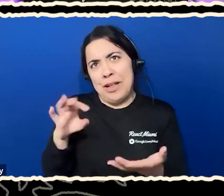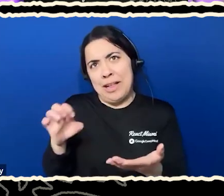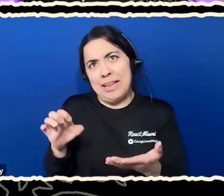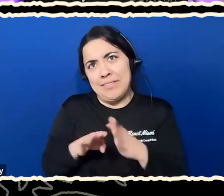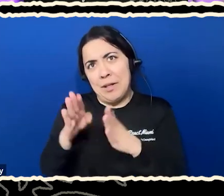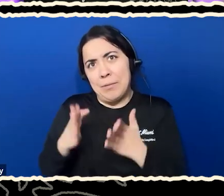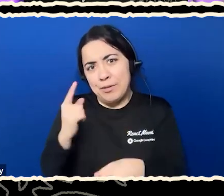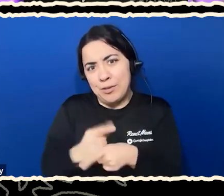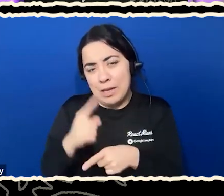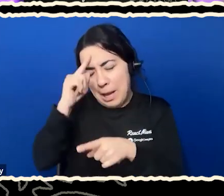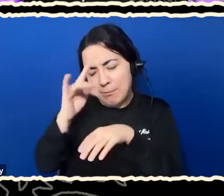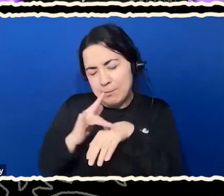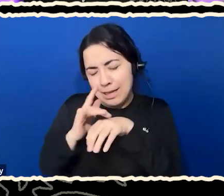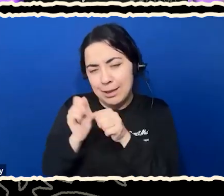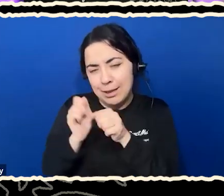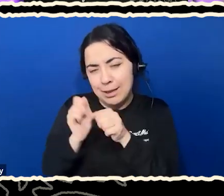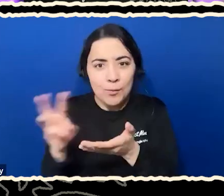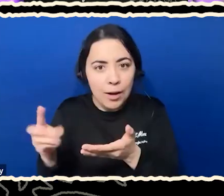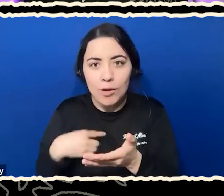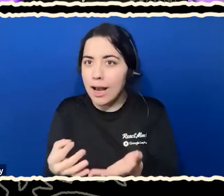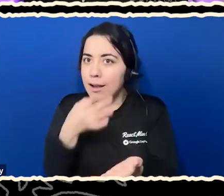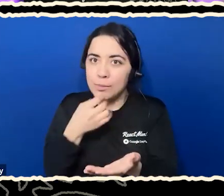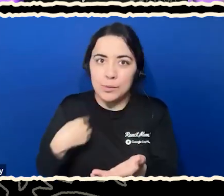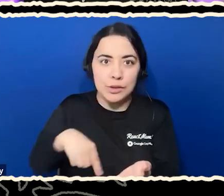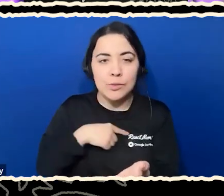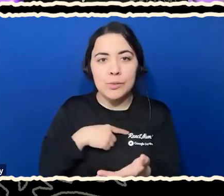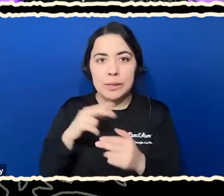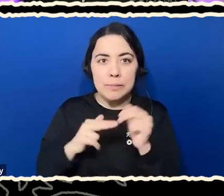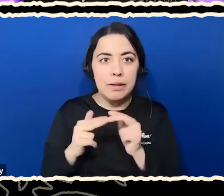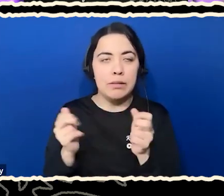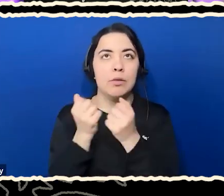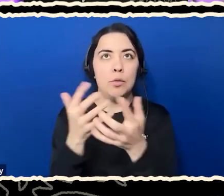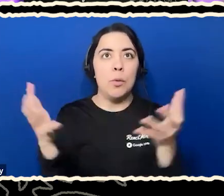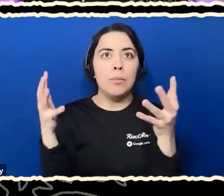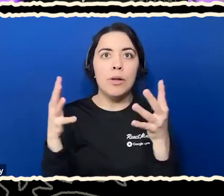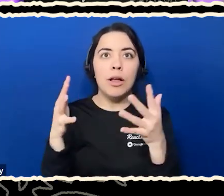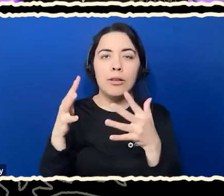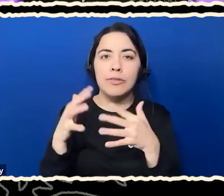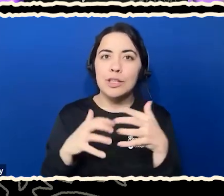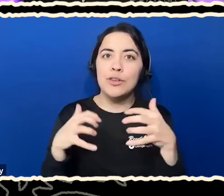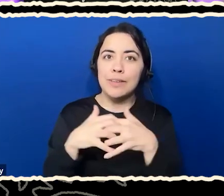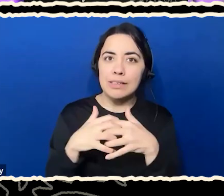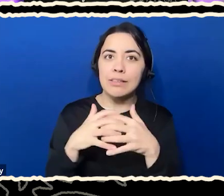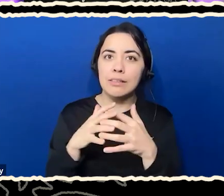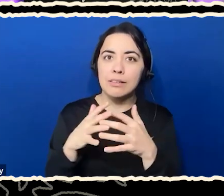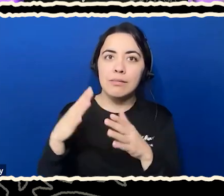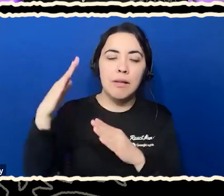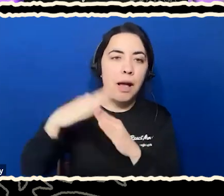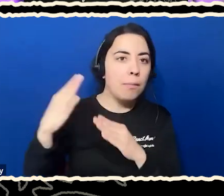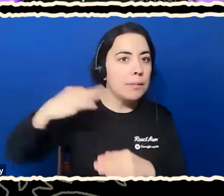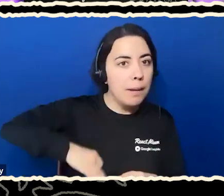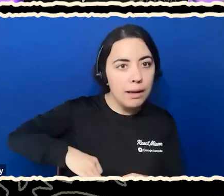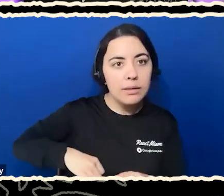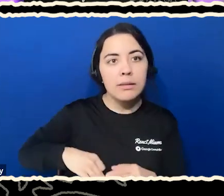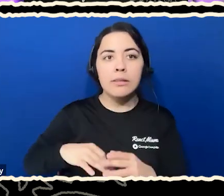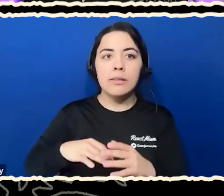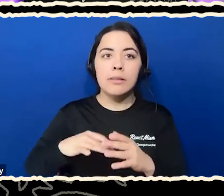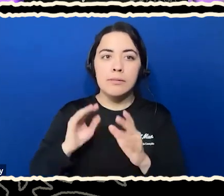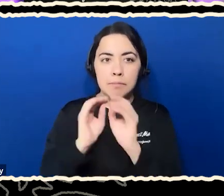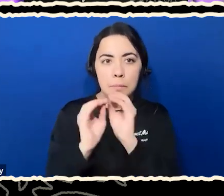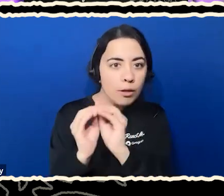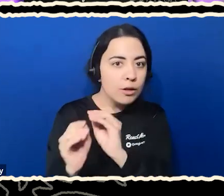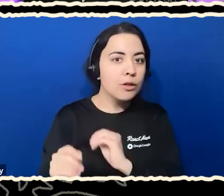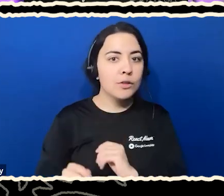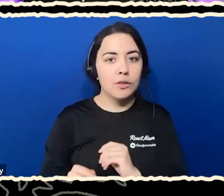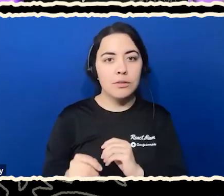right? We're obsessed with the web. We're experts. We build an enormous amount of interfaces, optimize them, polish them, added amazing